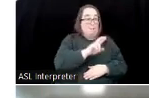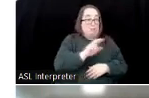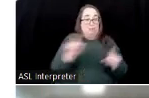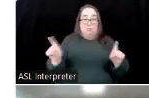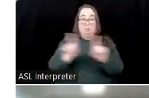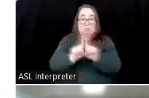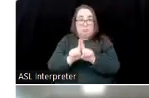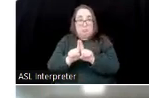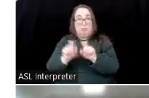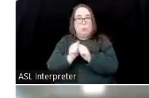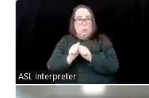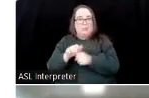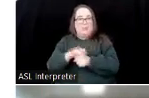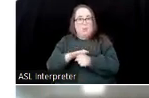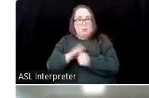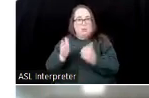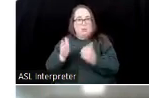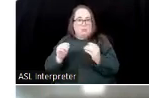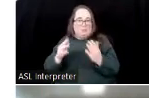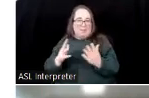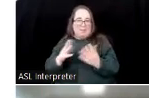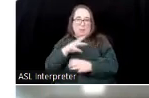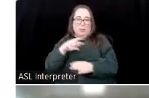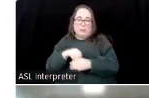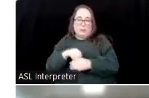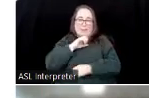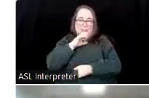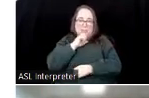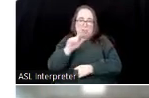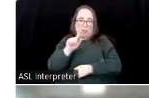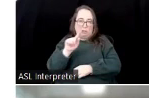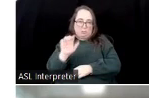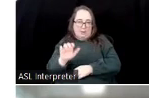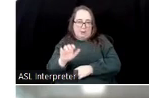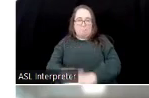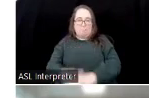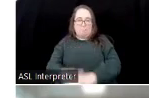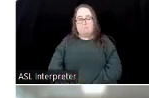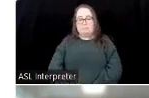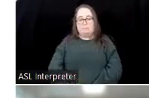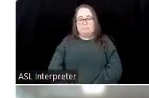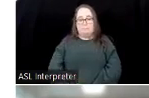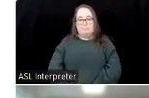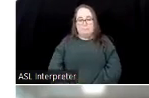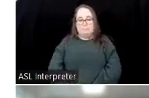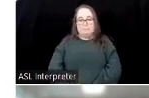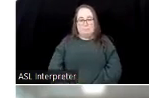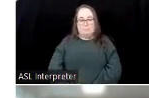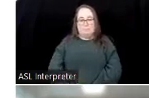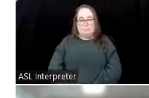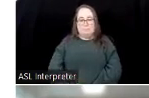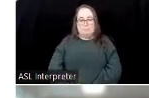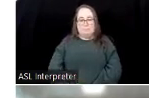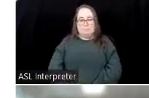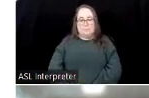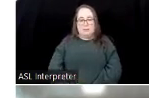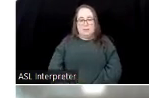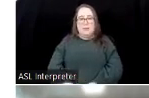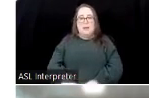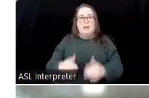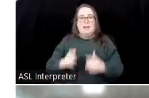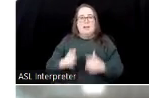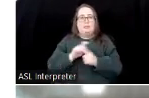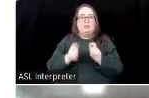with local service providers, including aging and long-term care. And this has allowed us to change